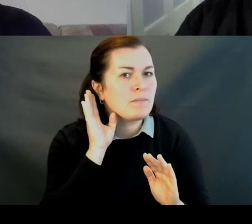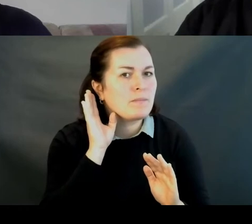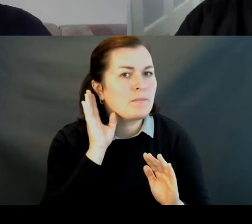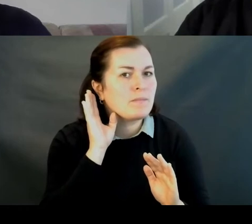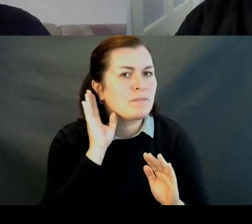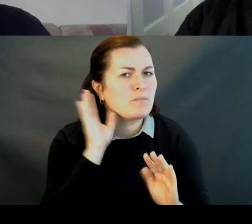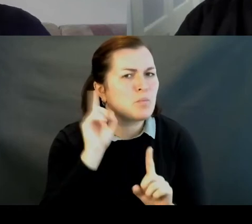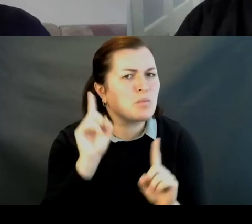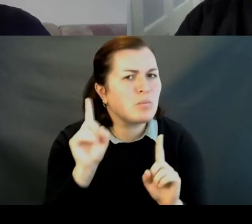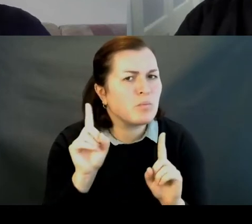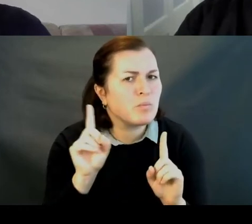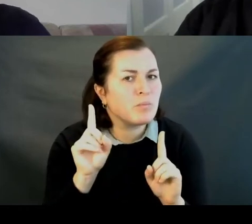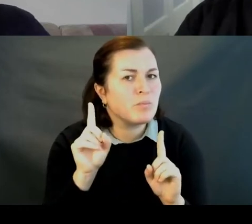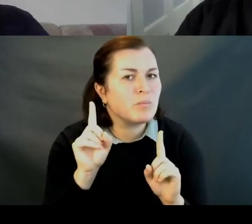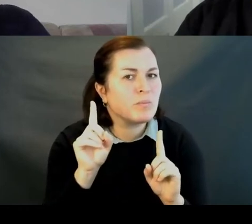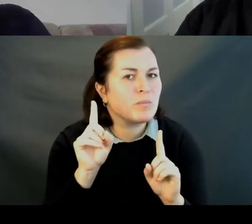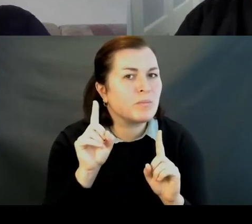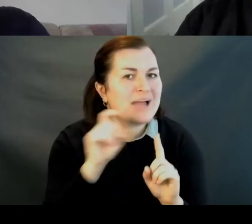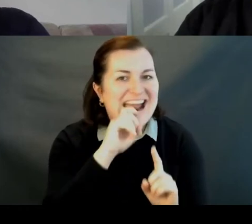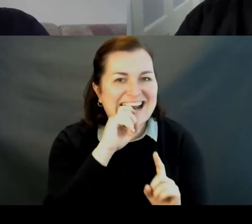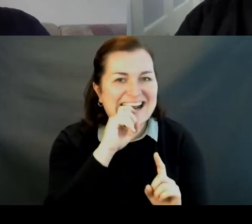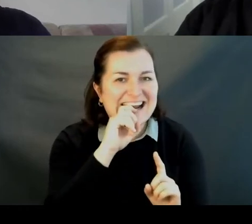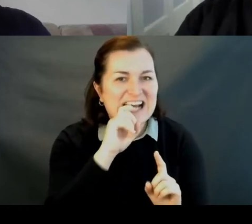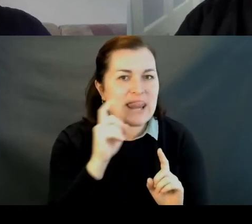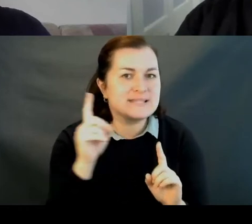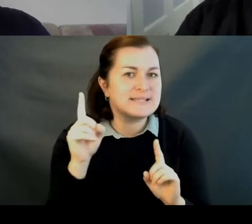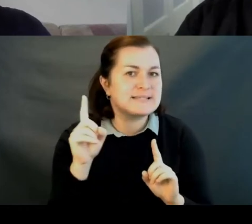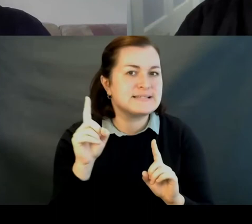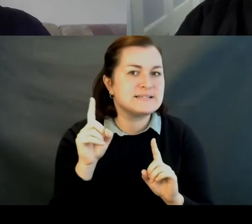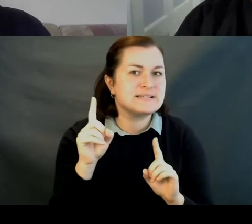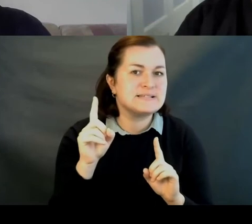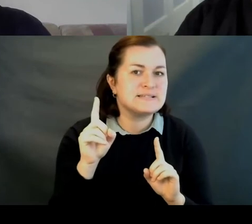What was that one? Jealousy. Jealousy. Yeah, it's quite a negative one, isn't it?